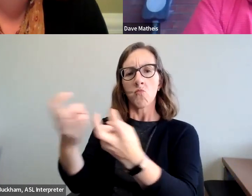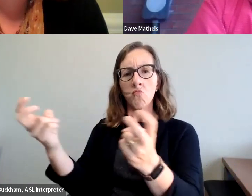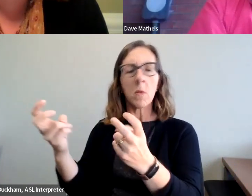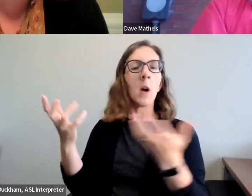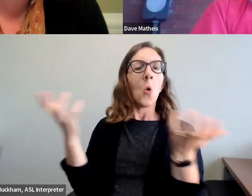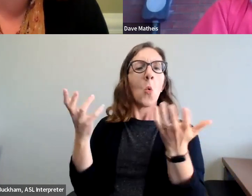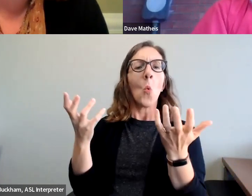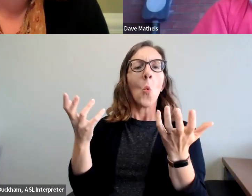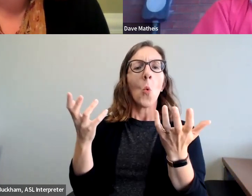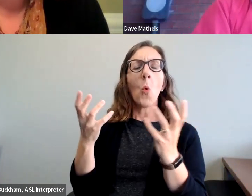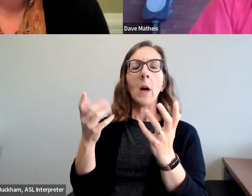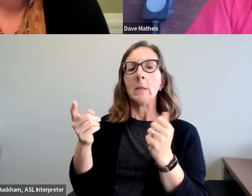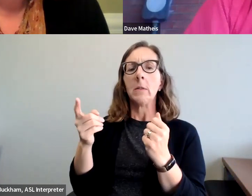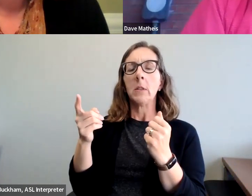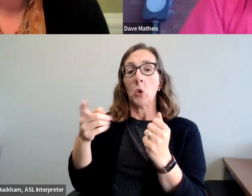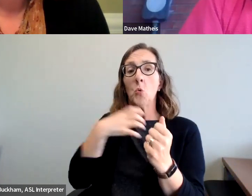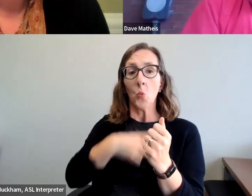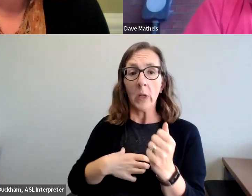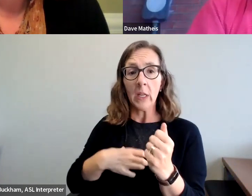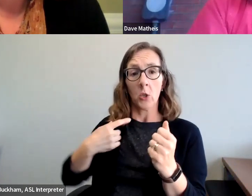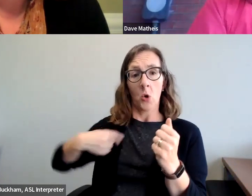have asked today?